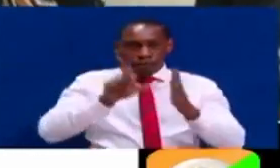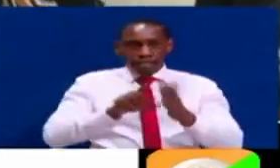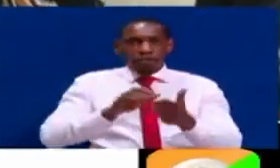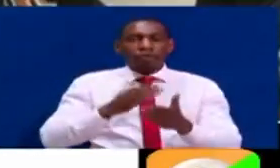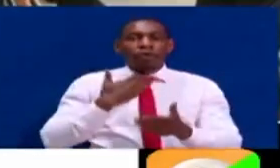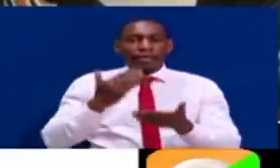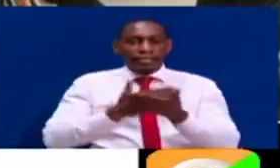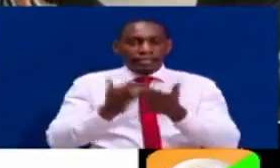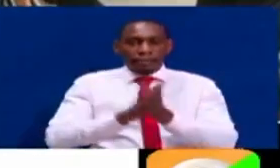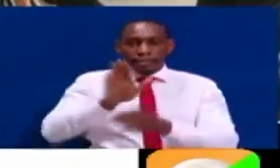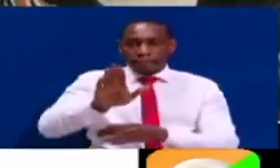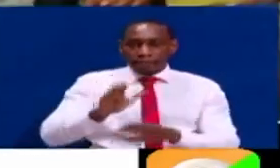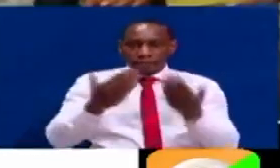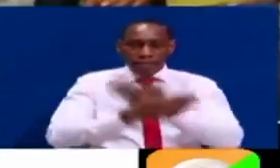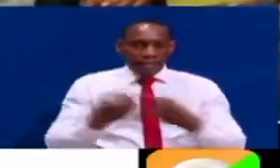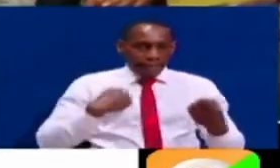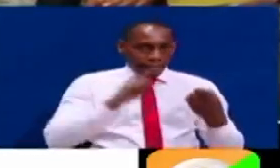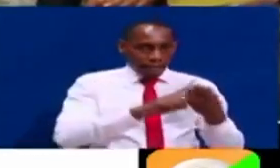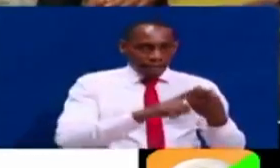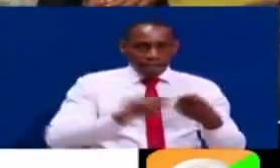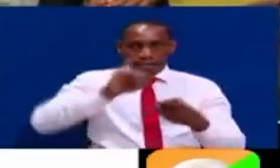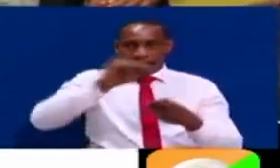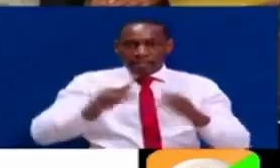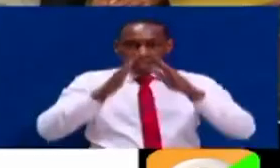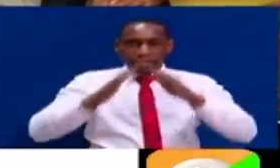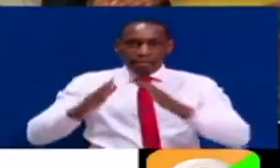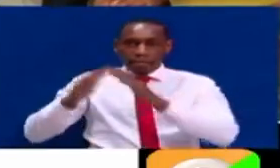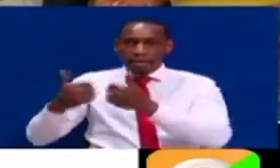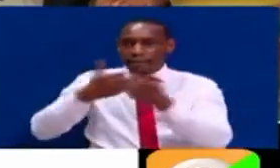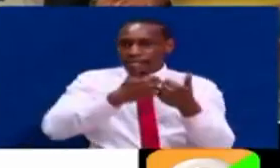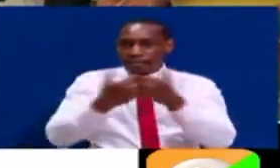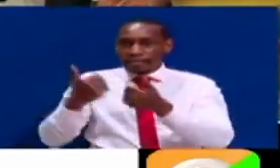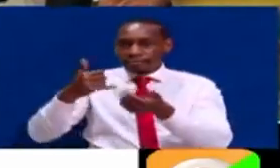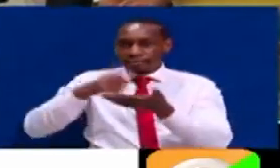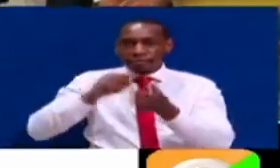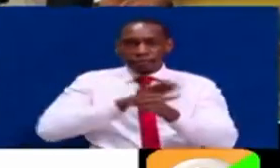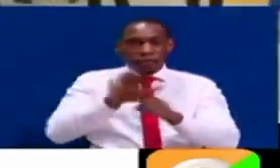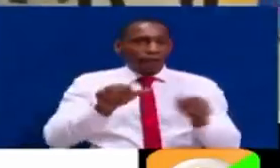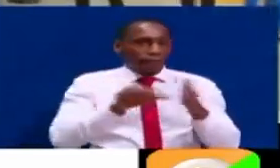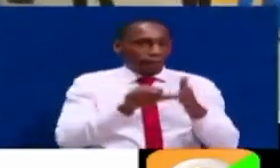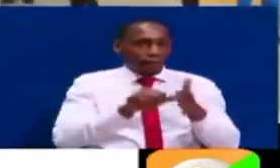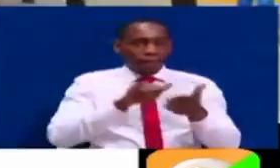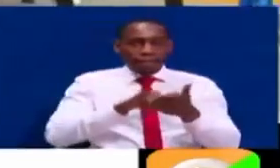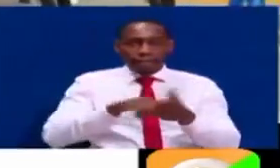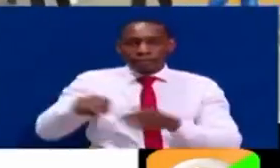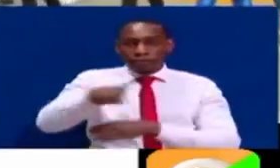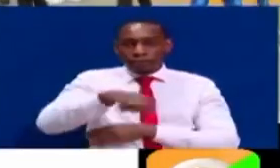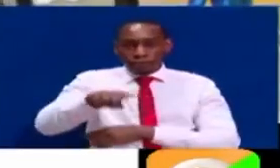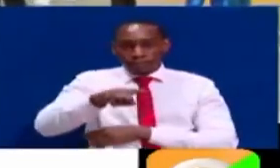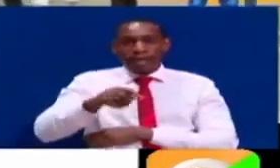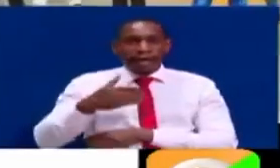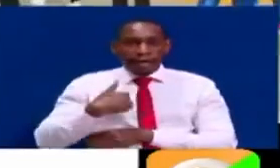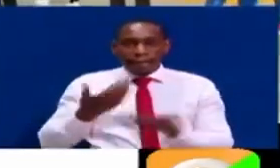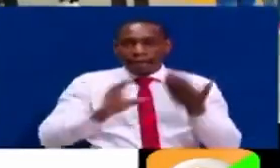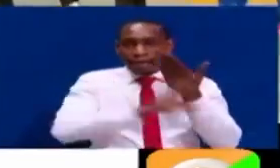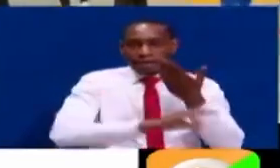with you tonight. First, the Jerusalema challenge is all about the COVID-19 pandemic that we have grappled with as a